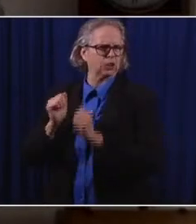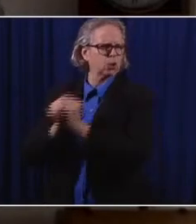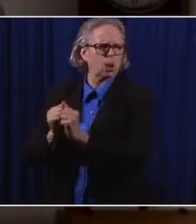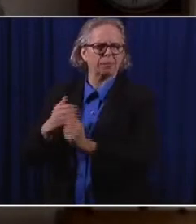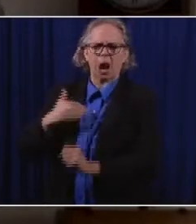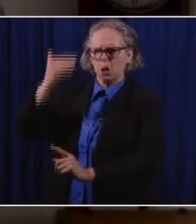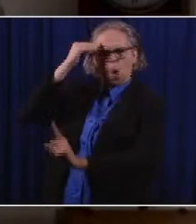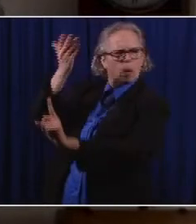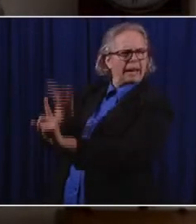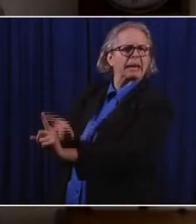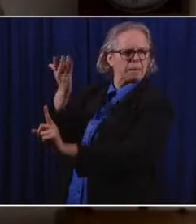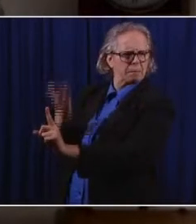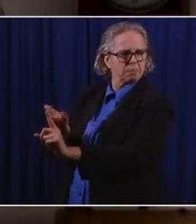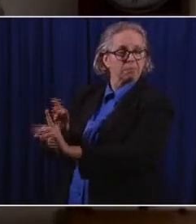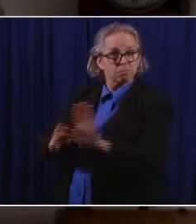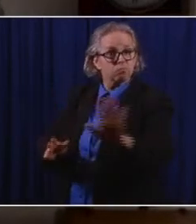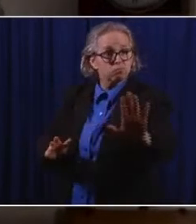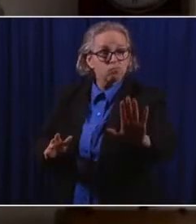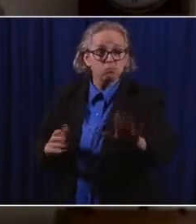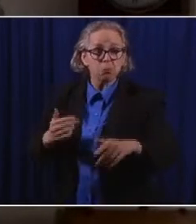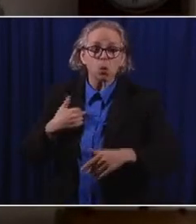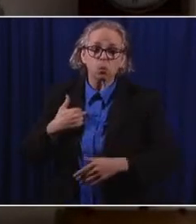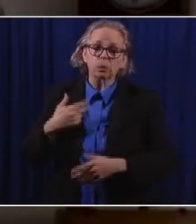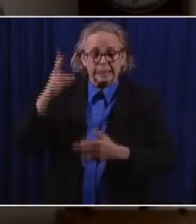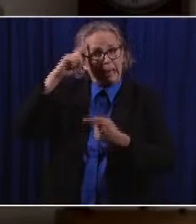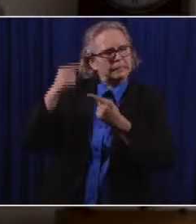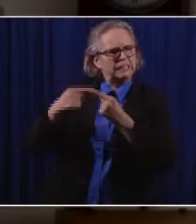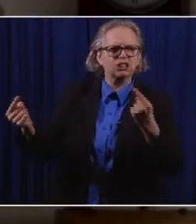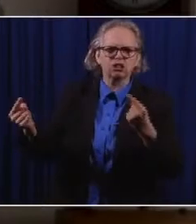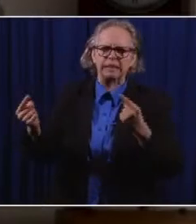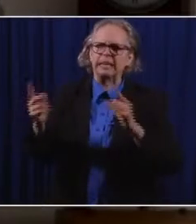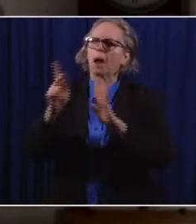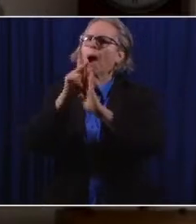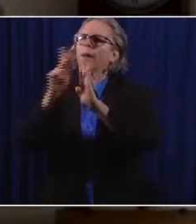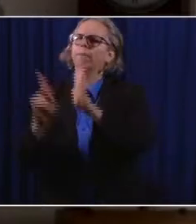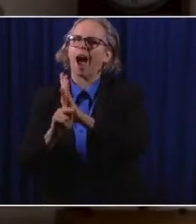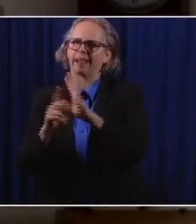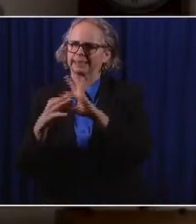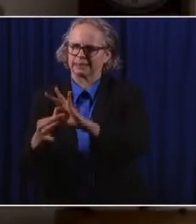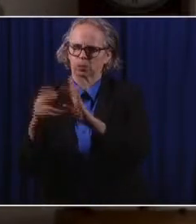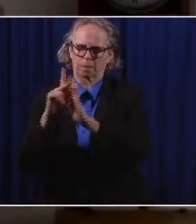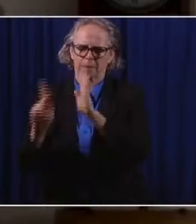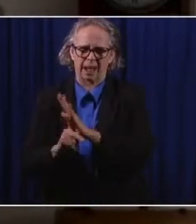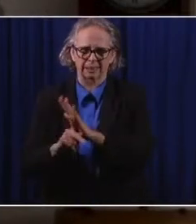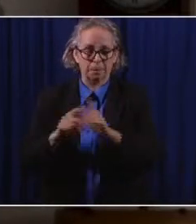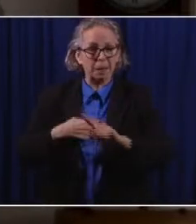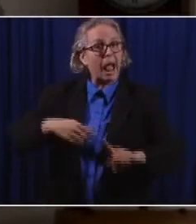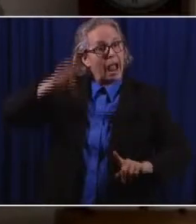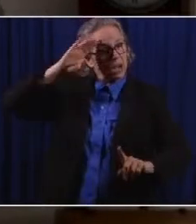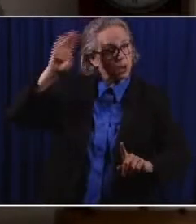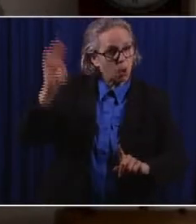times we may have disagreed on policy issues, I know that he too